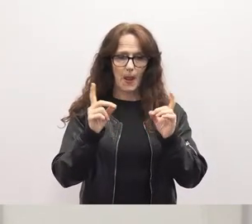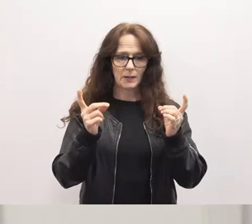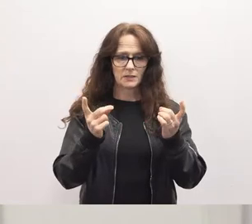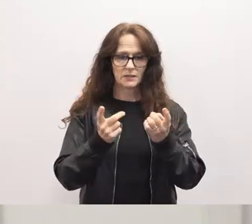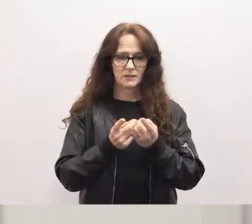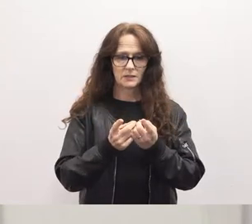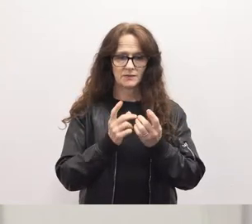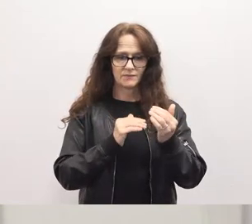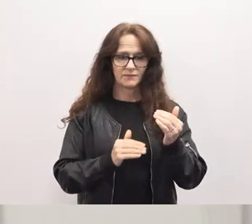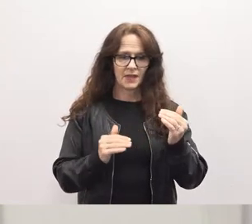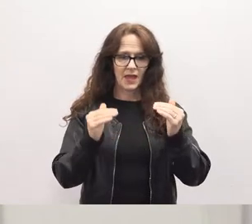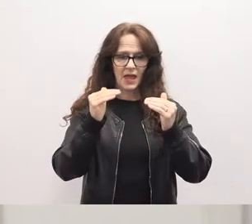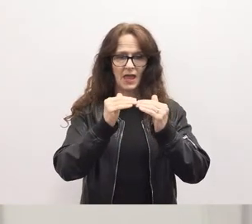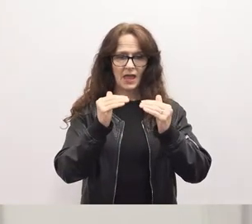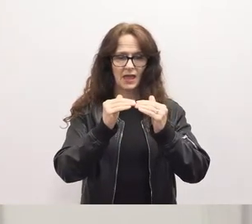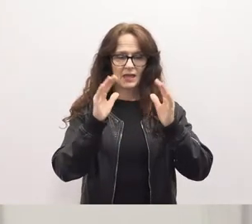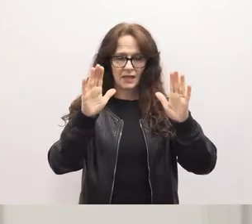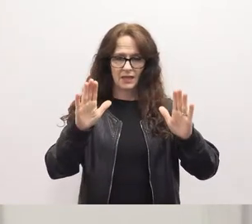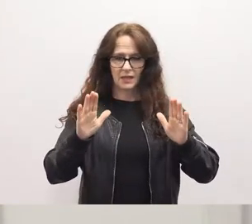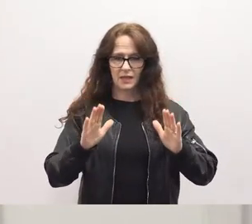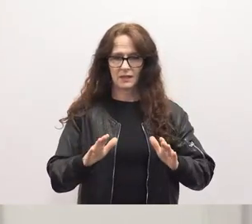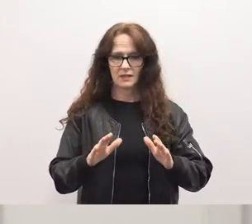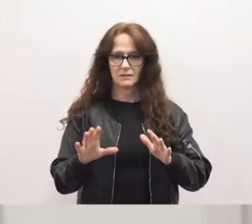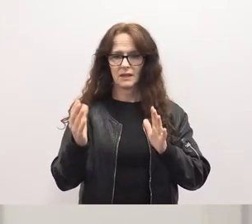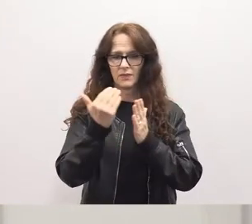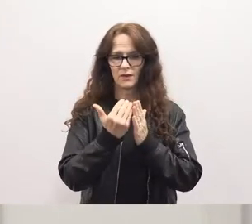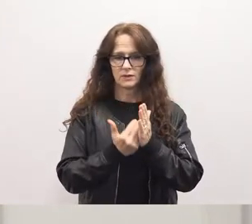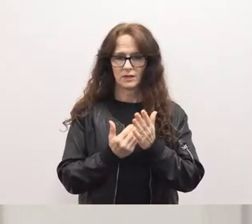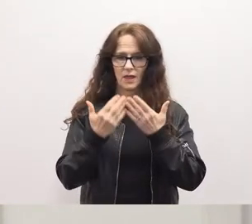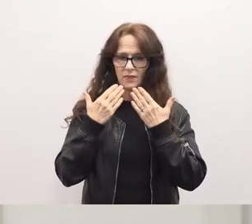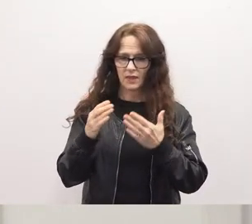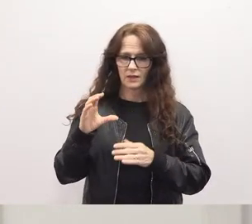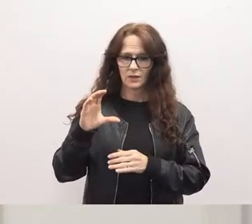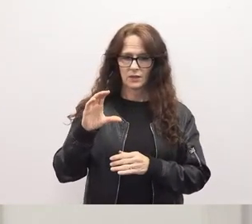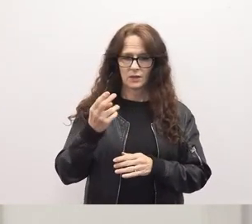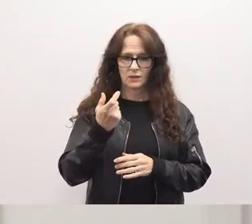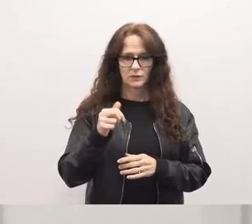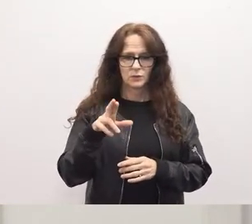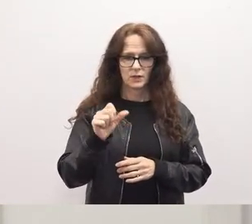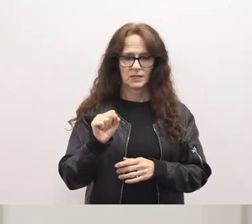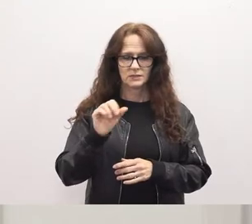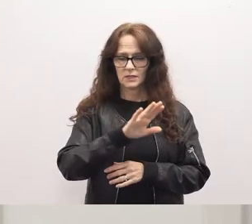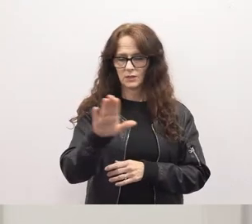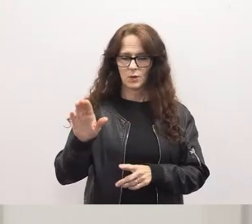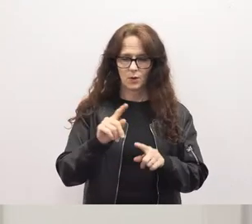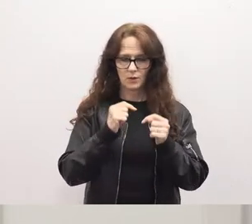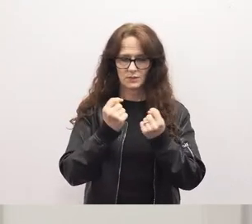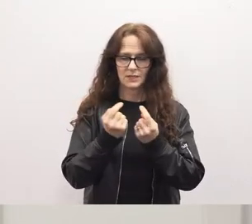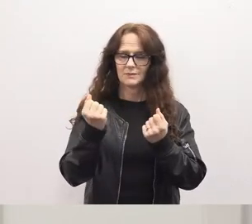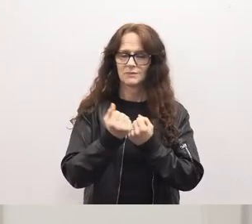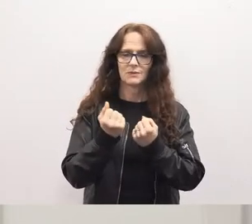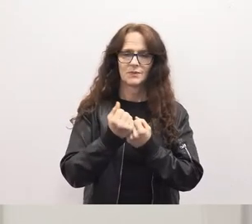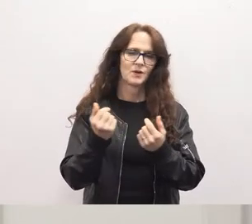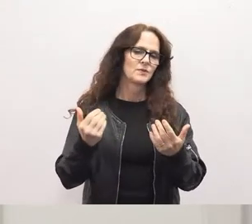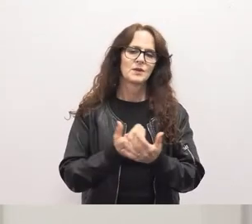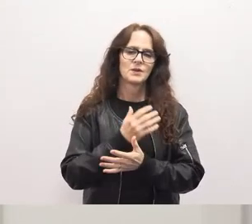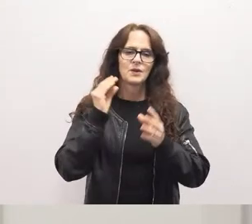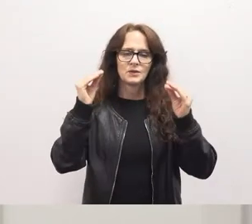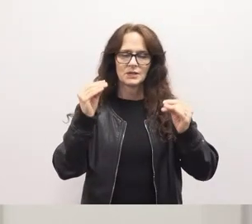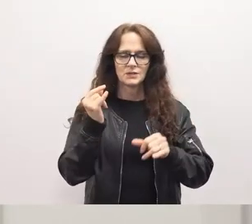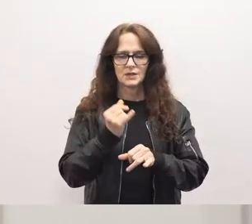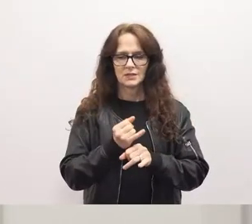and equity as their agenda. And so thank you, Chris, and to your team and others who supported the New Teacher Institute